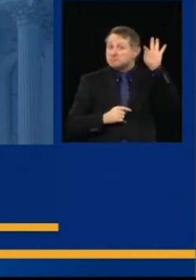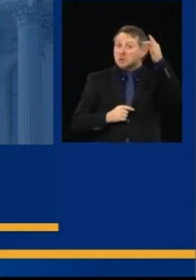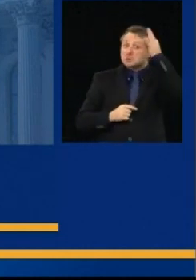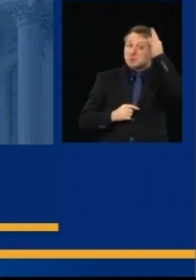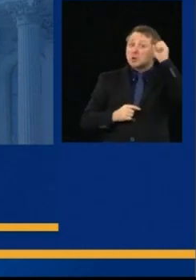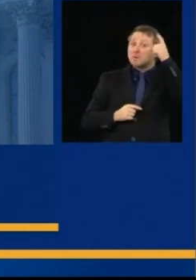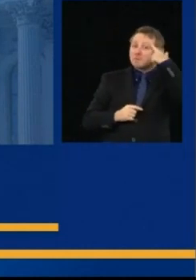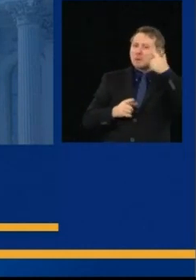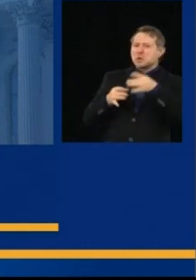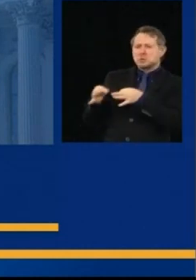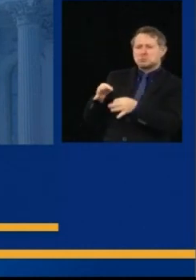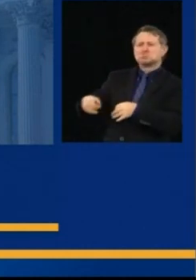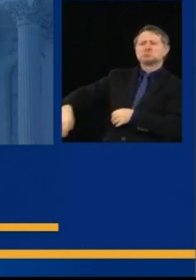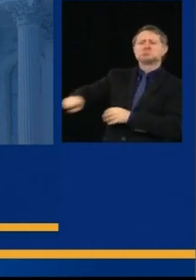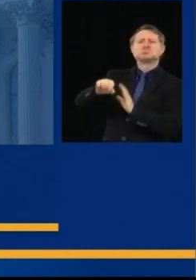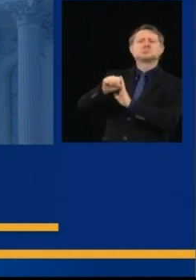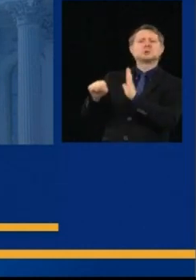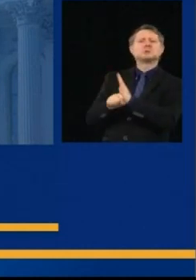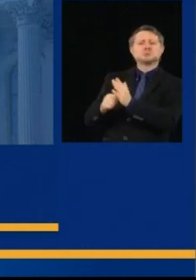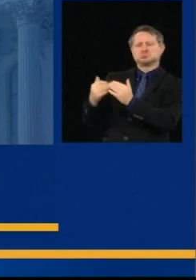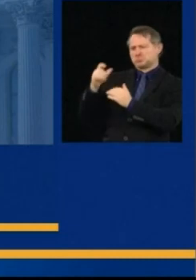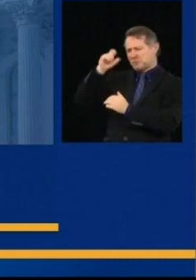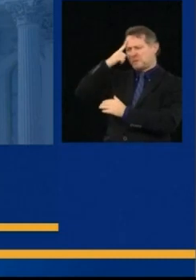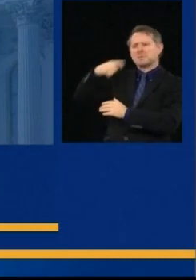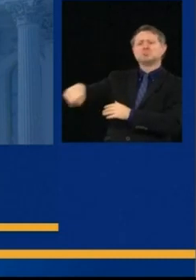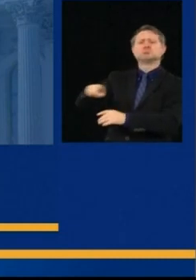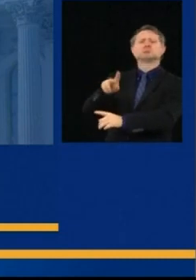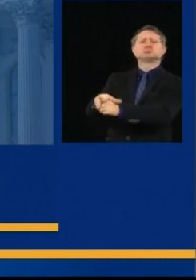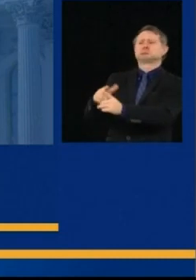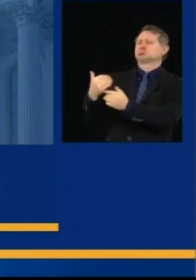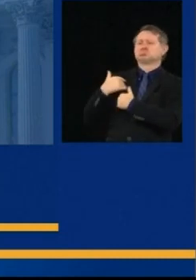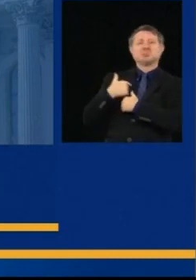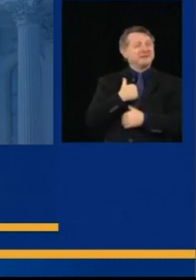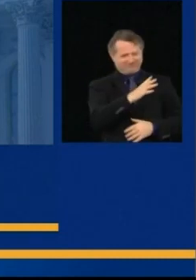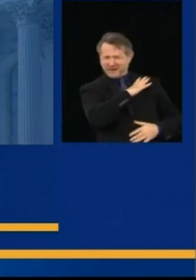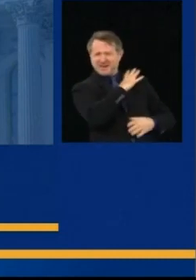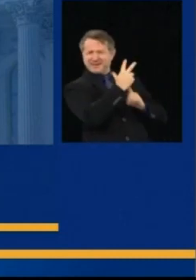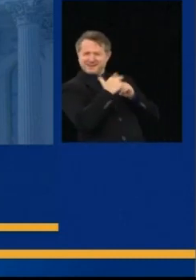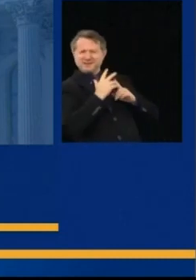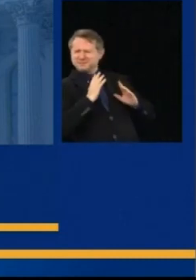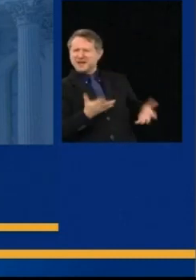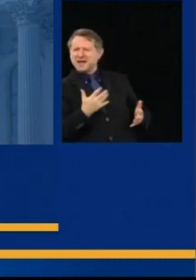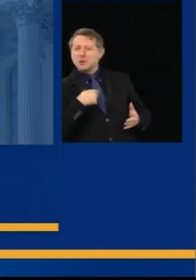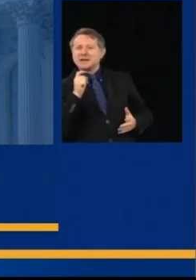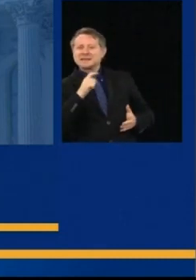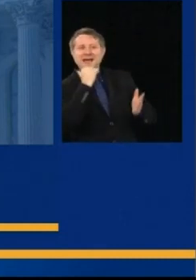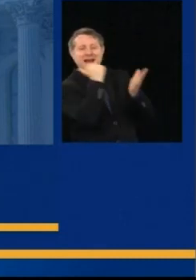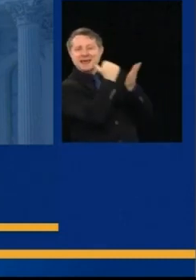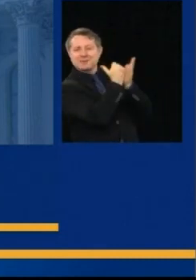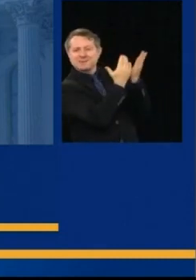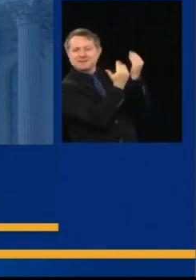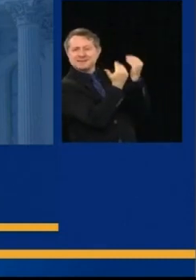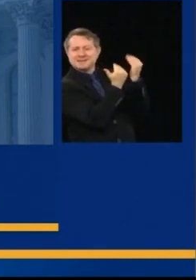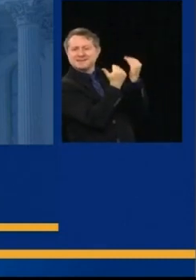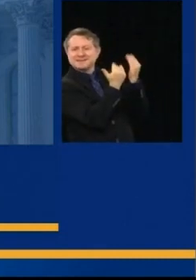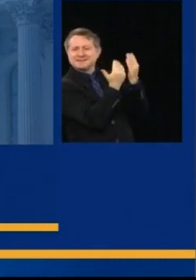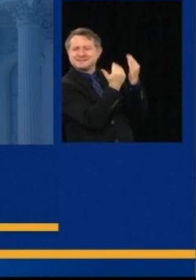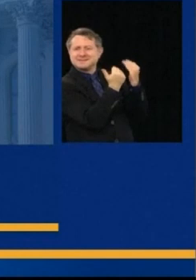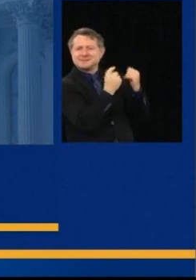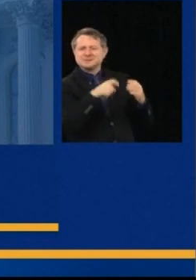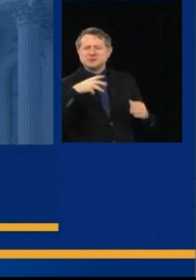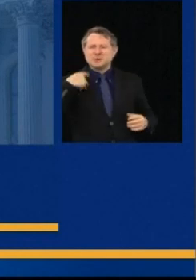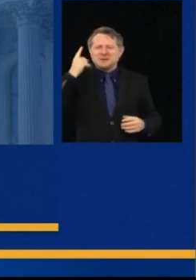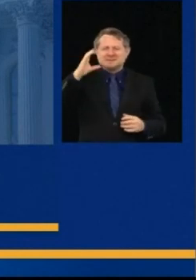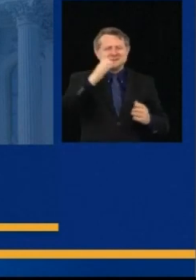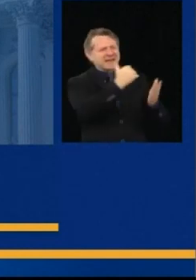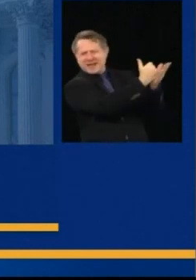governors, great. But we need help to make this happen. And we need help from Washington. I